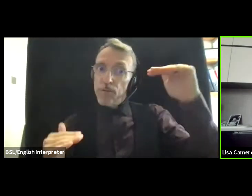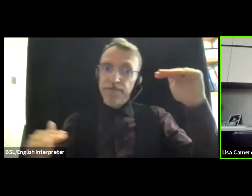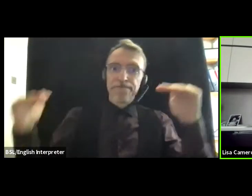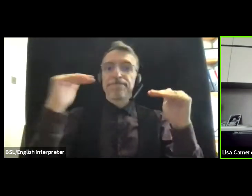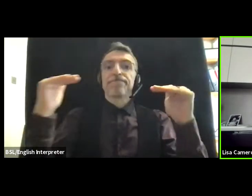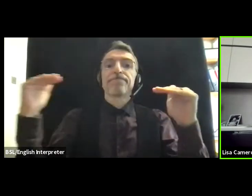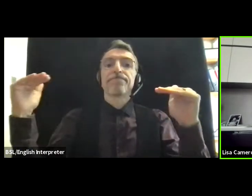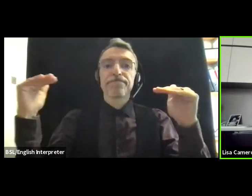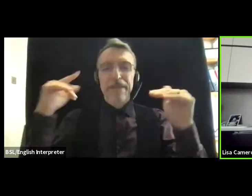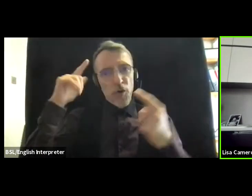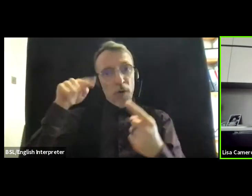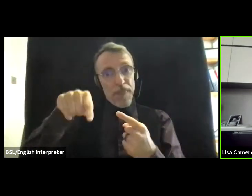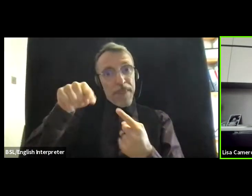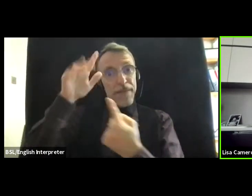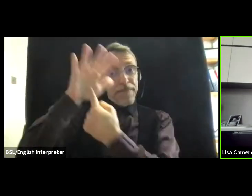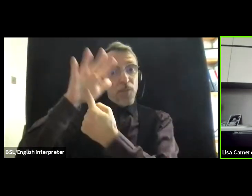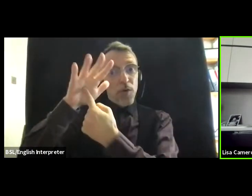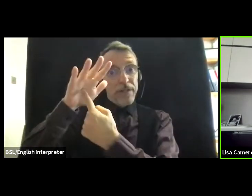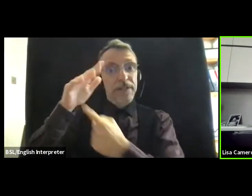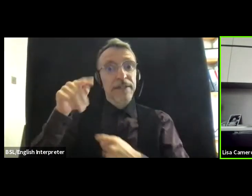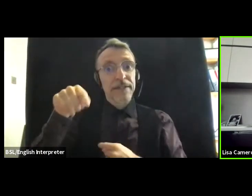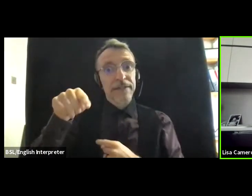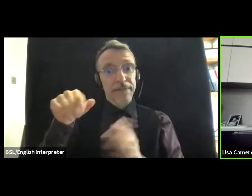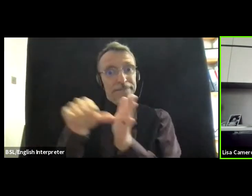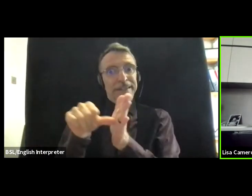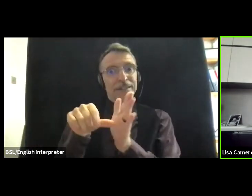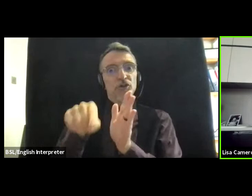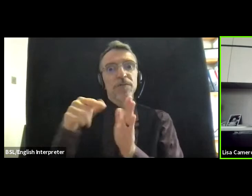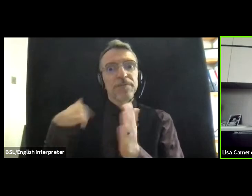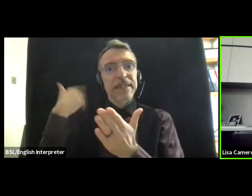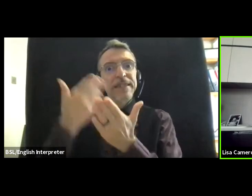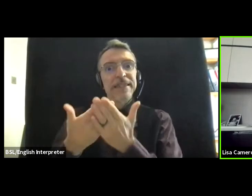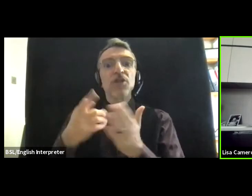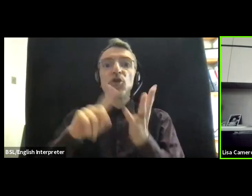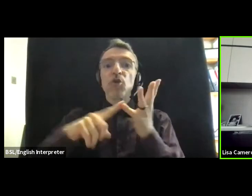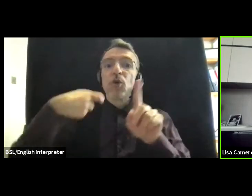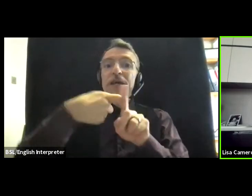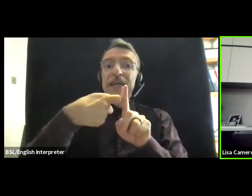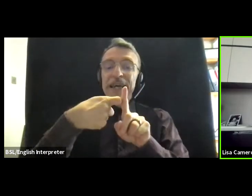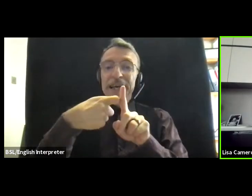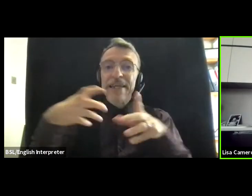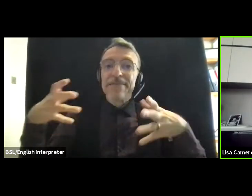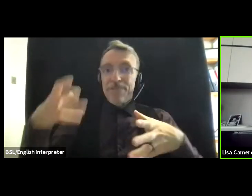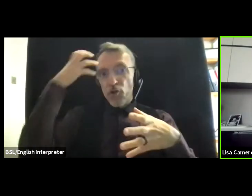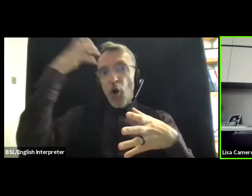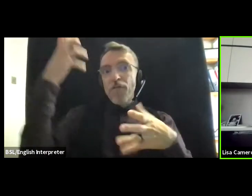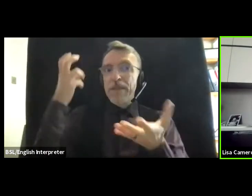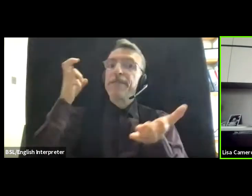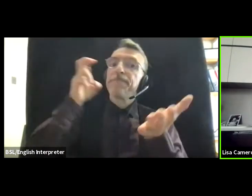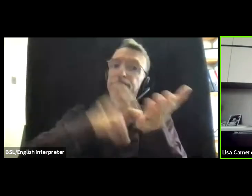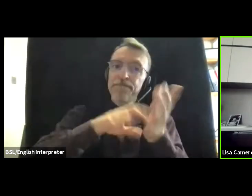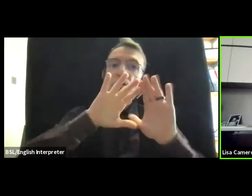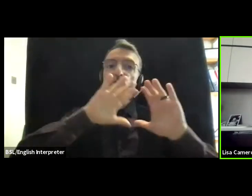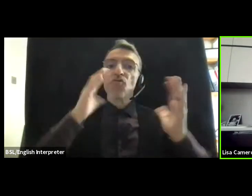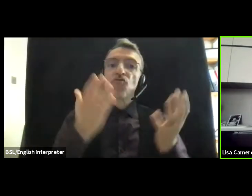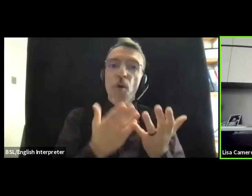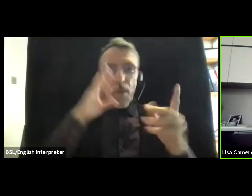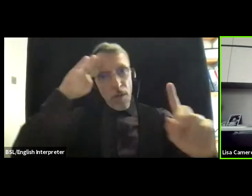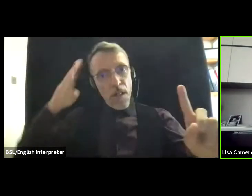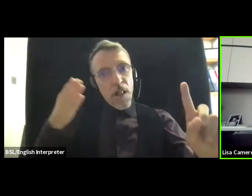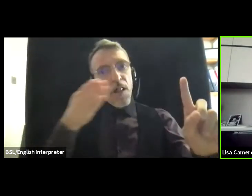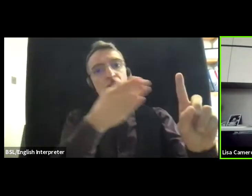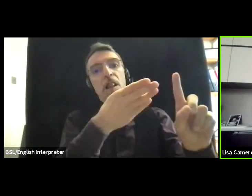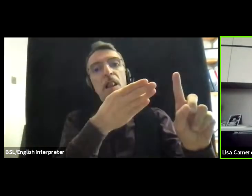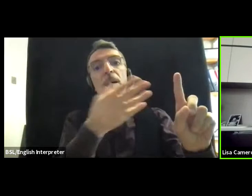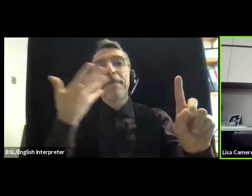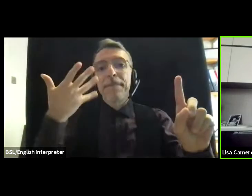and we know that we have signed up across the United Kingdom. Government has signed up to the global goals. And